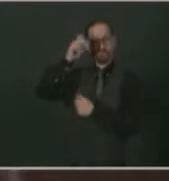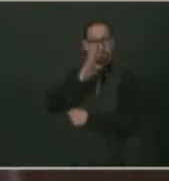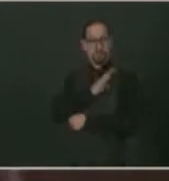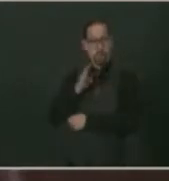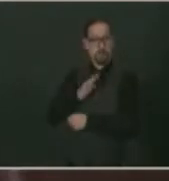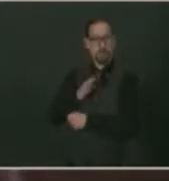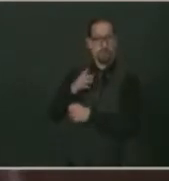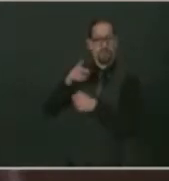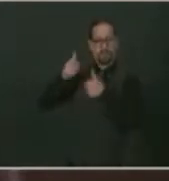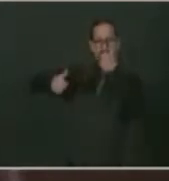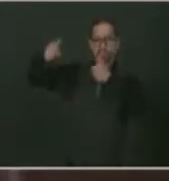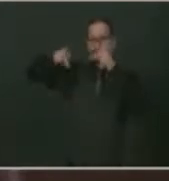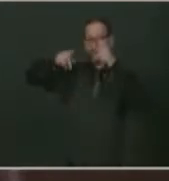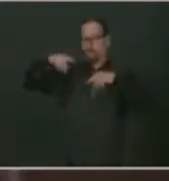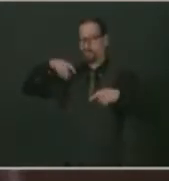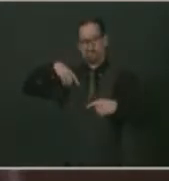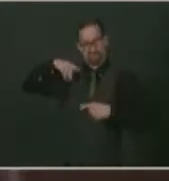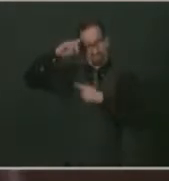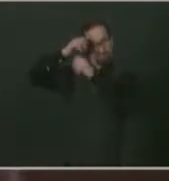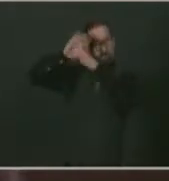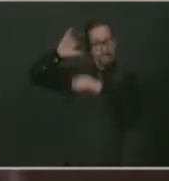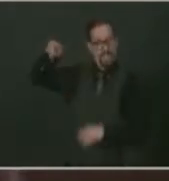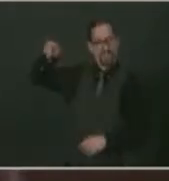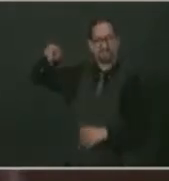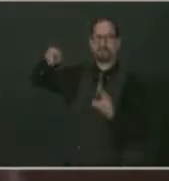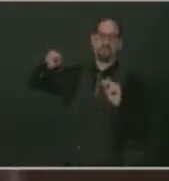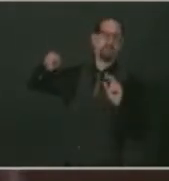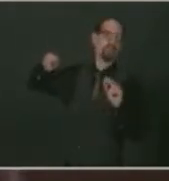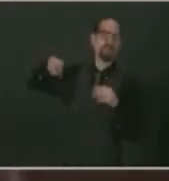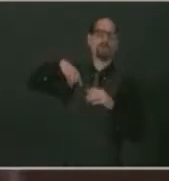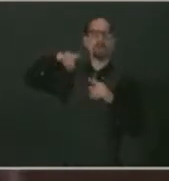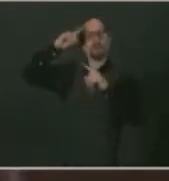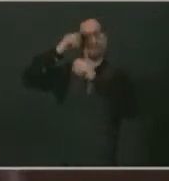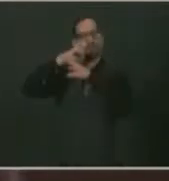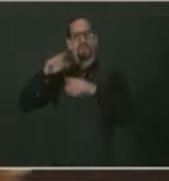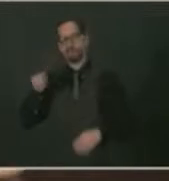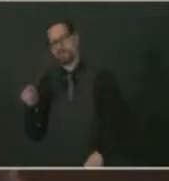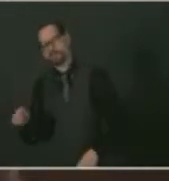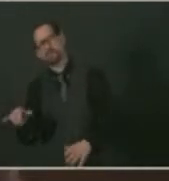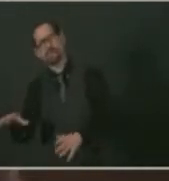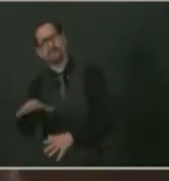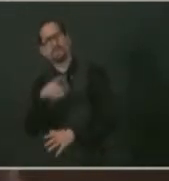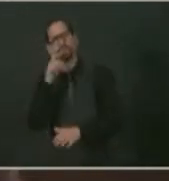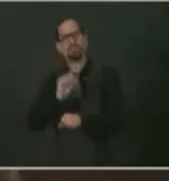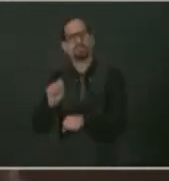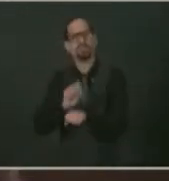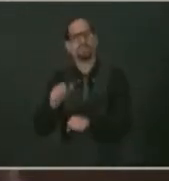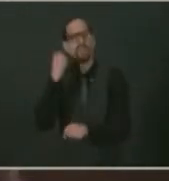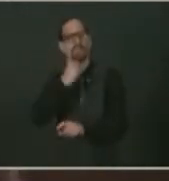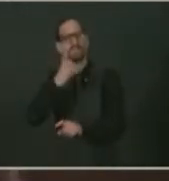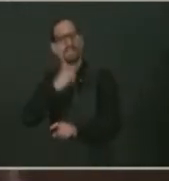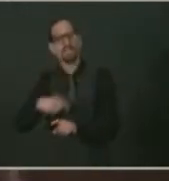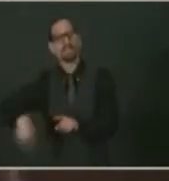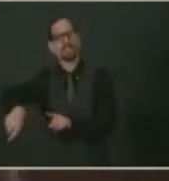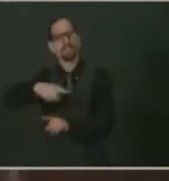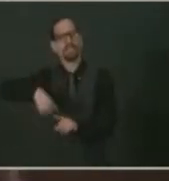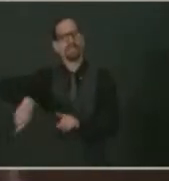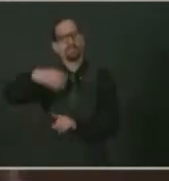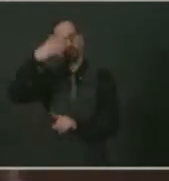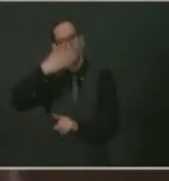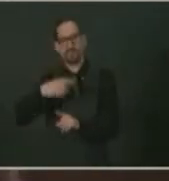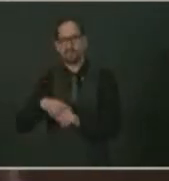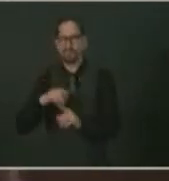learn of that, we asked the hospitals to redirect their vaccines to those who